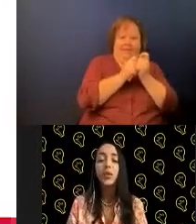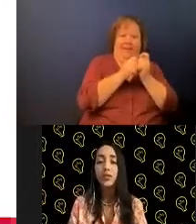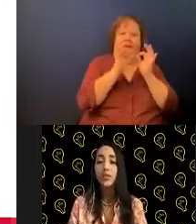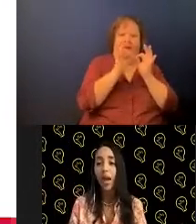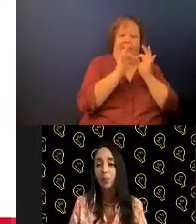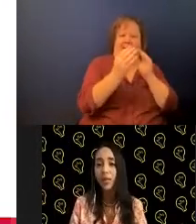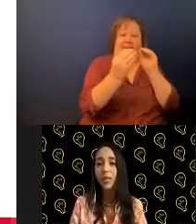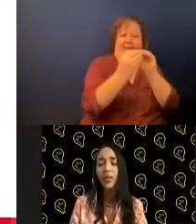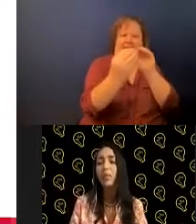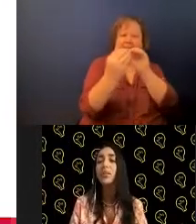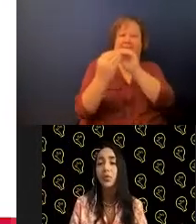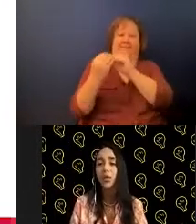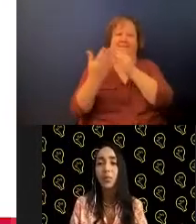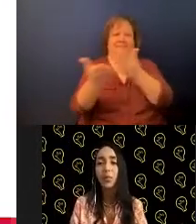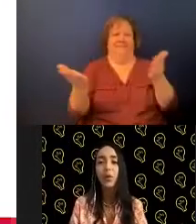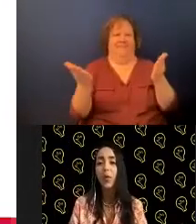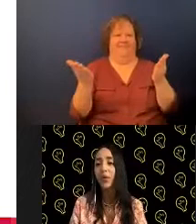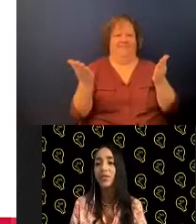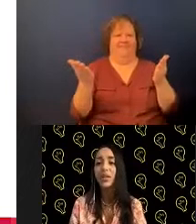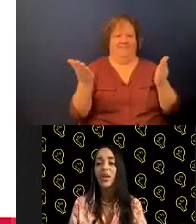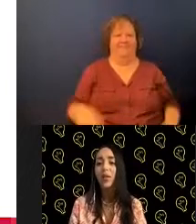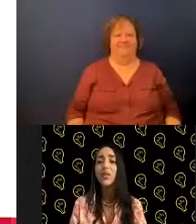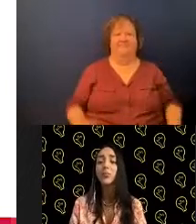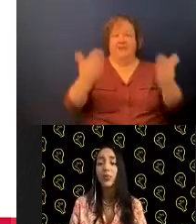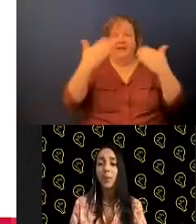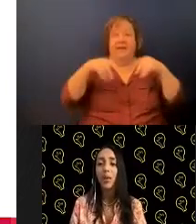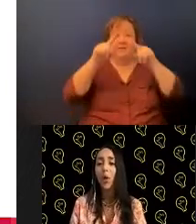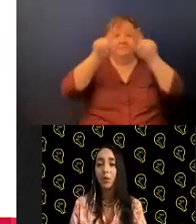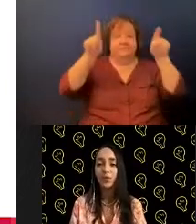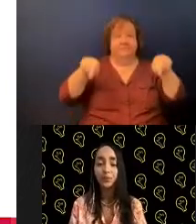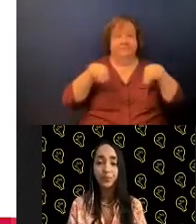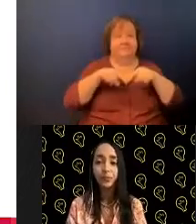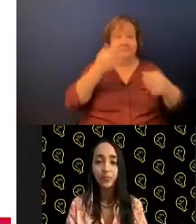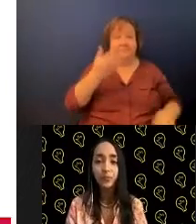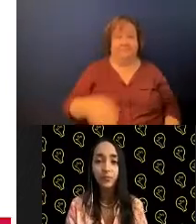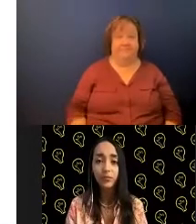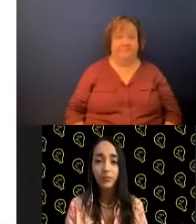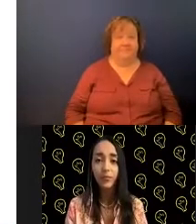to the next slide, please. And let me tell you a little bit of how this program evolved.